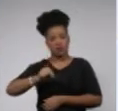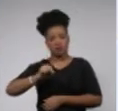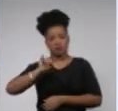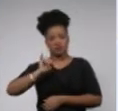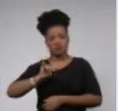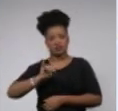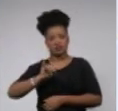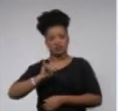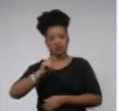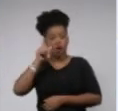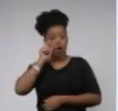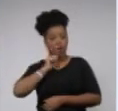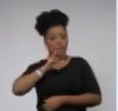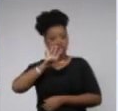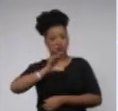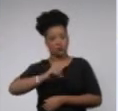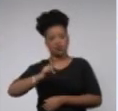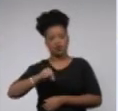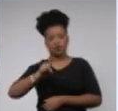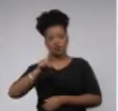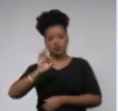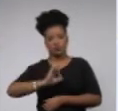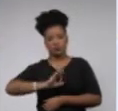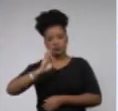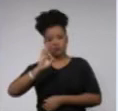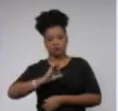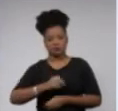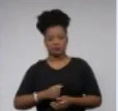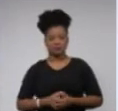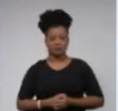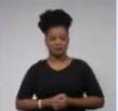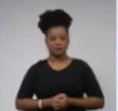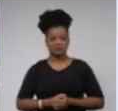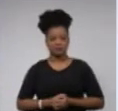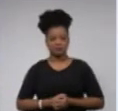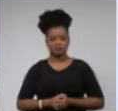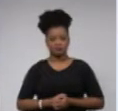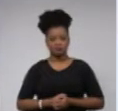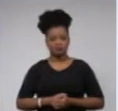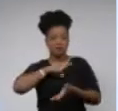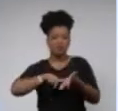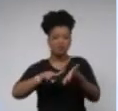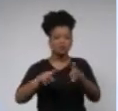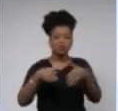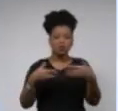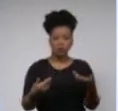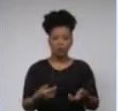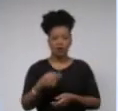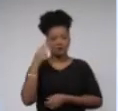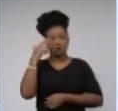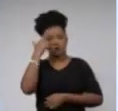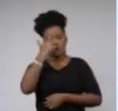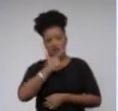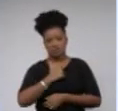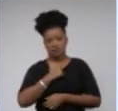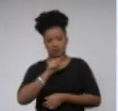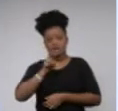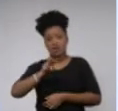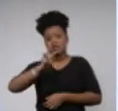or more years of age group. Of the 40 diagnosed patients, 23 are from Ciego de